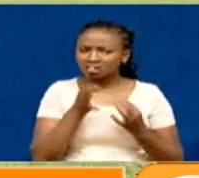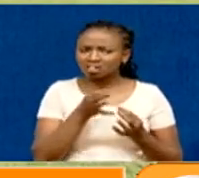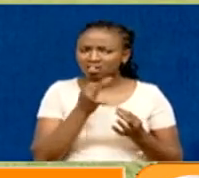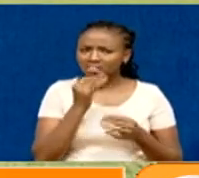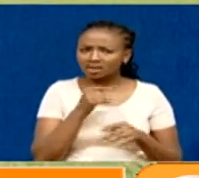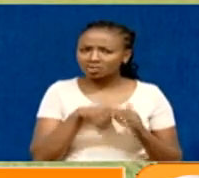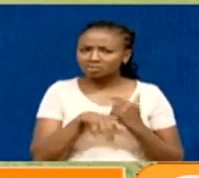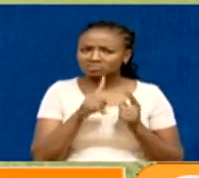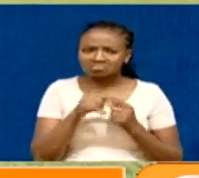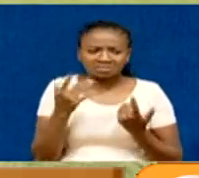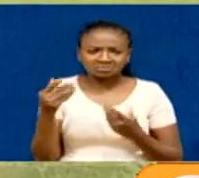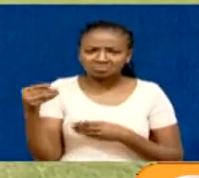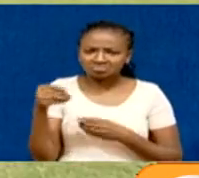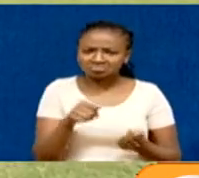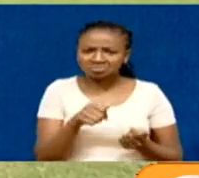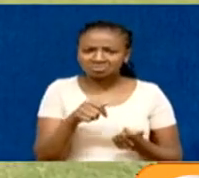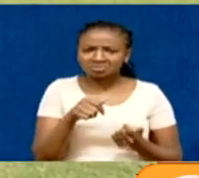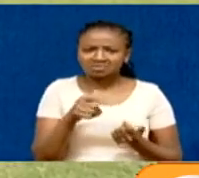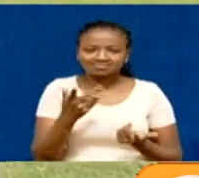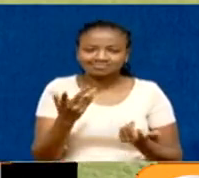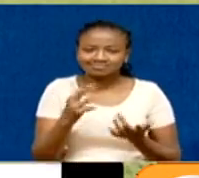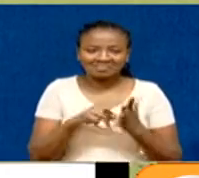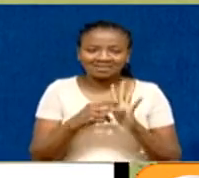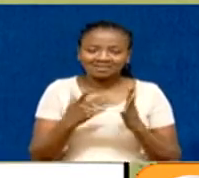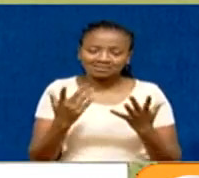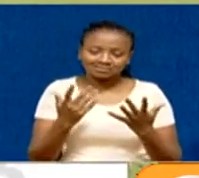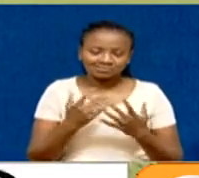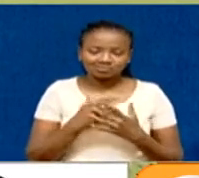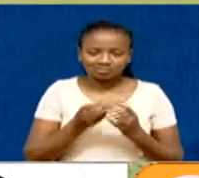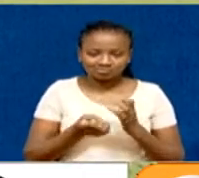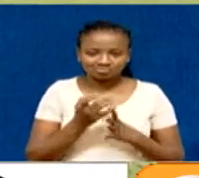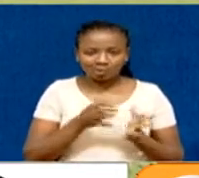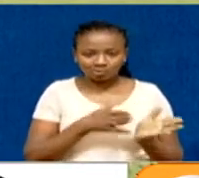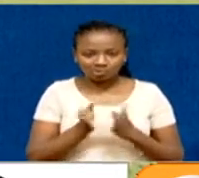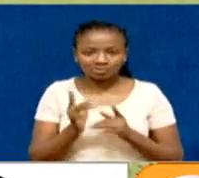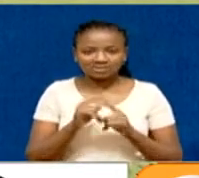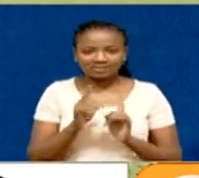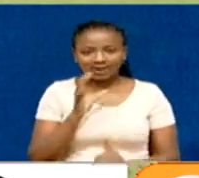na umepigwa 3. So I think it wasn't also our day. Creating those chances that we've created,